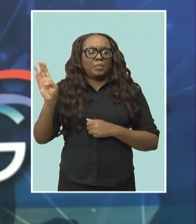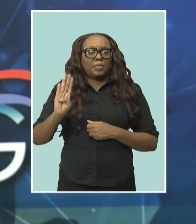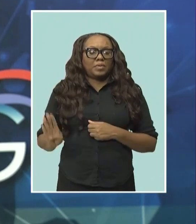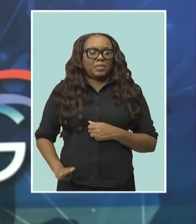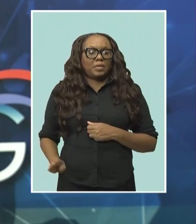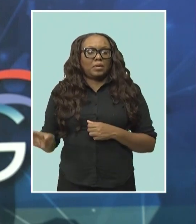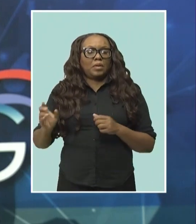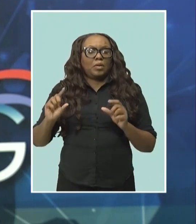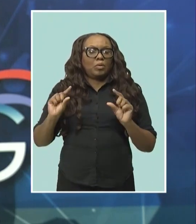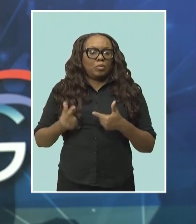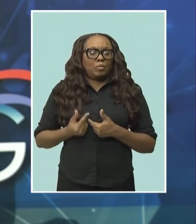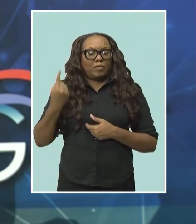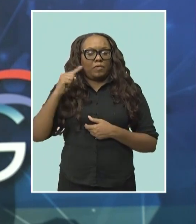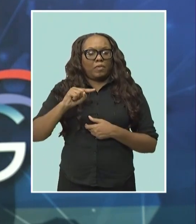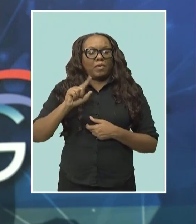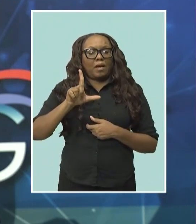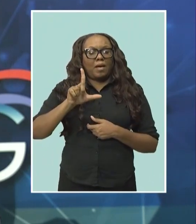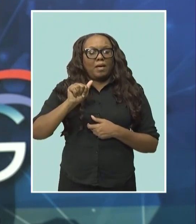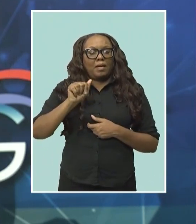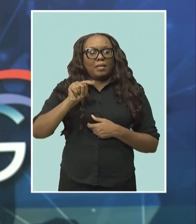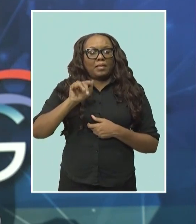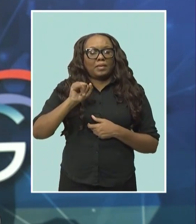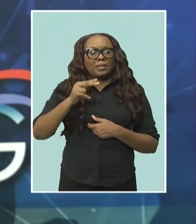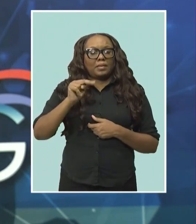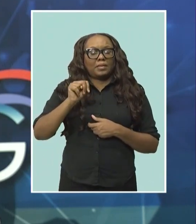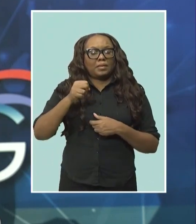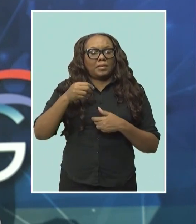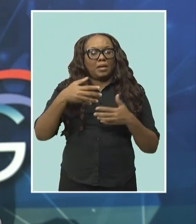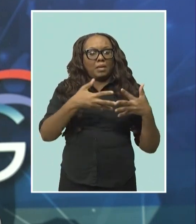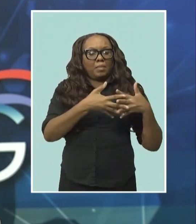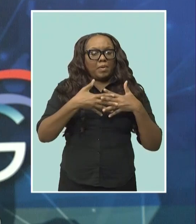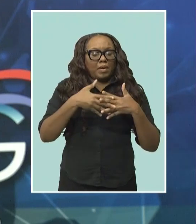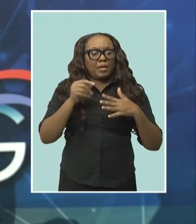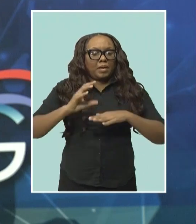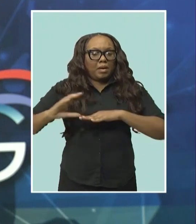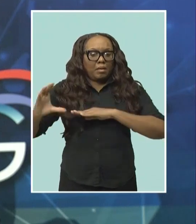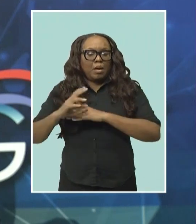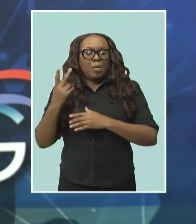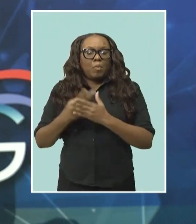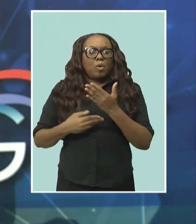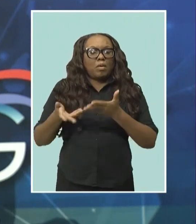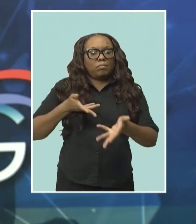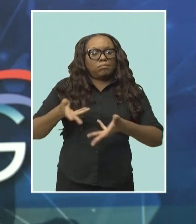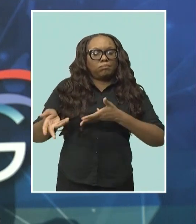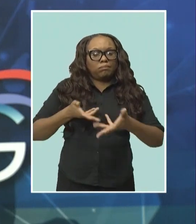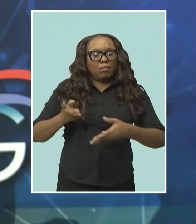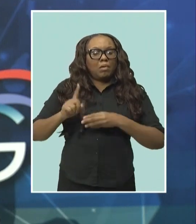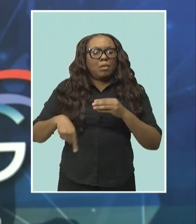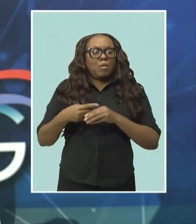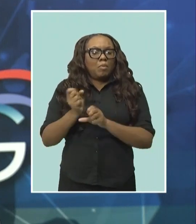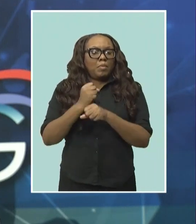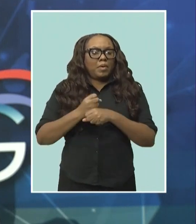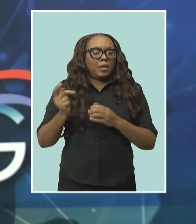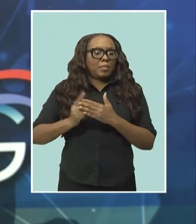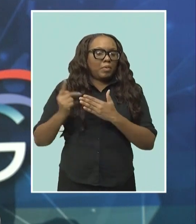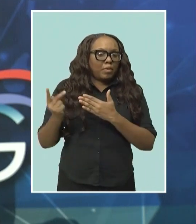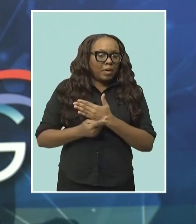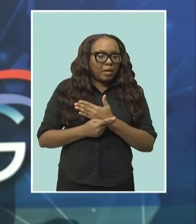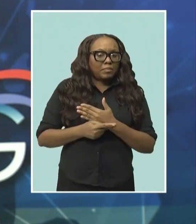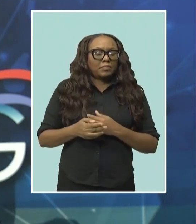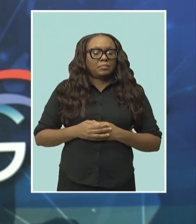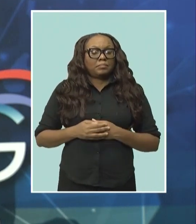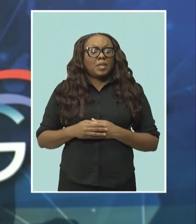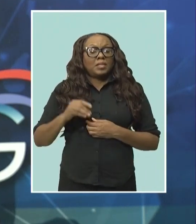Group for Latin America and the Caribbean. The two sides have been collaborating on producing programs in this regard. Through the